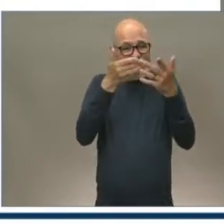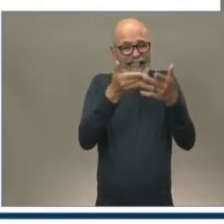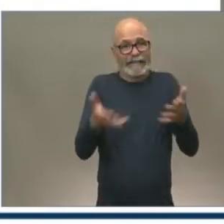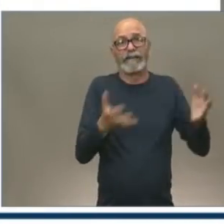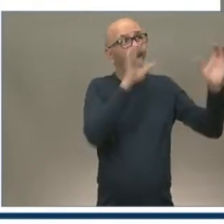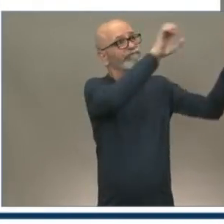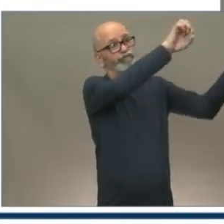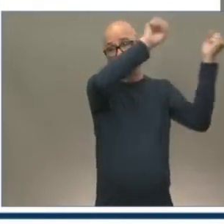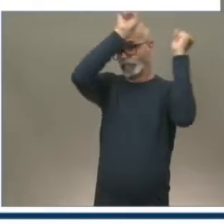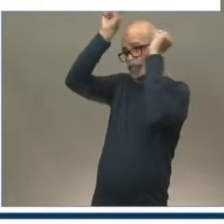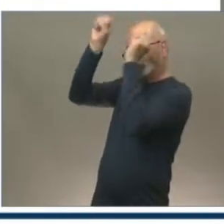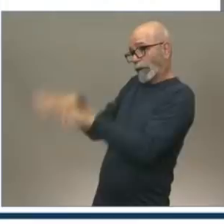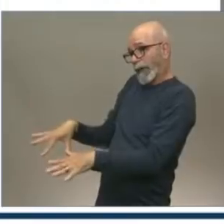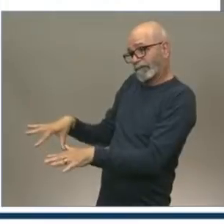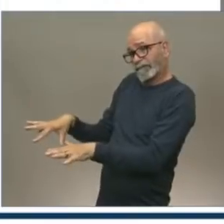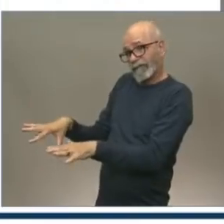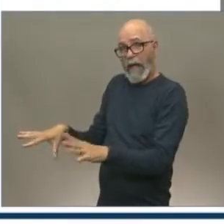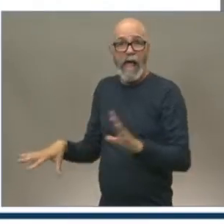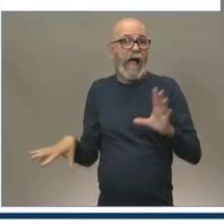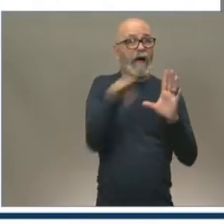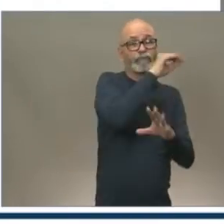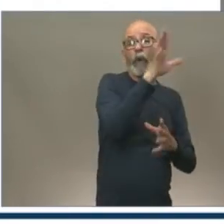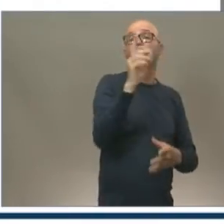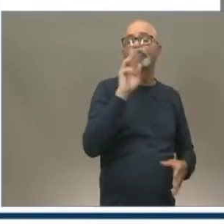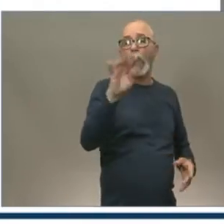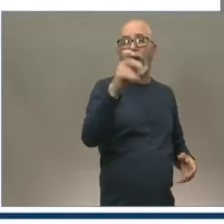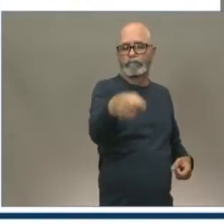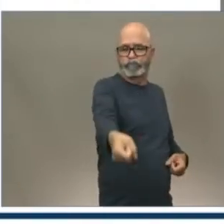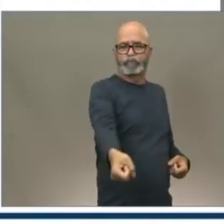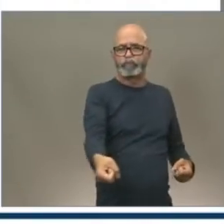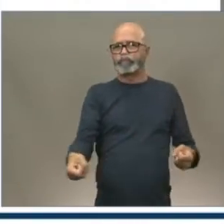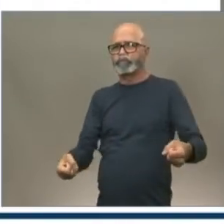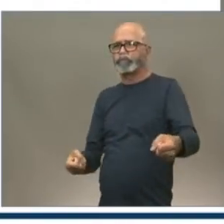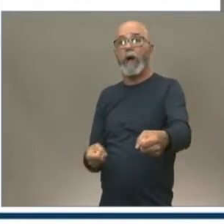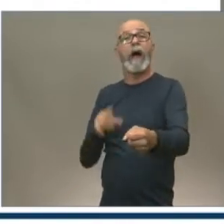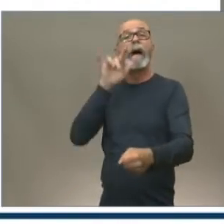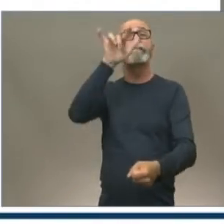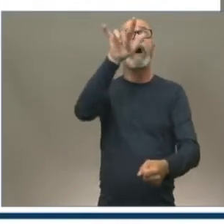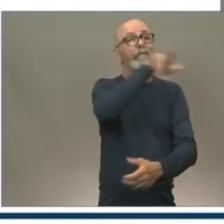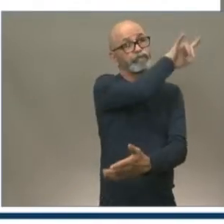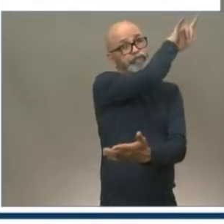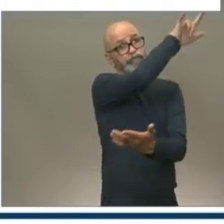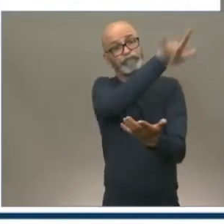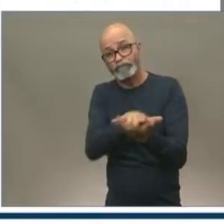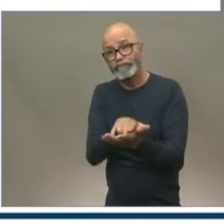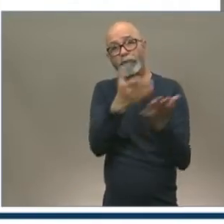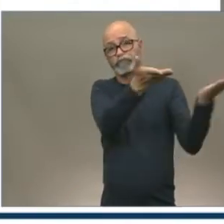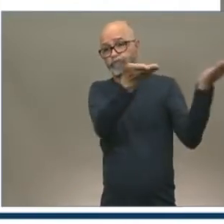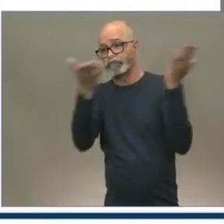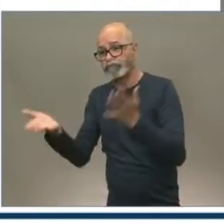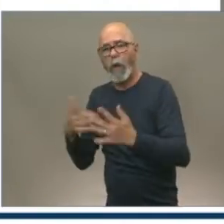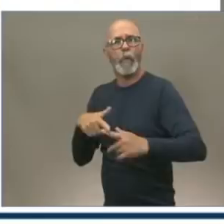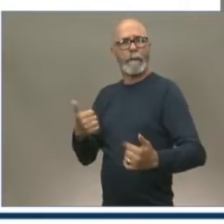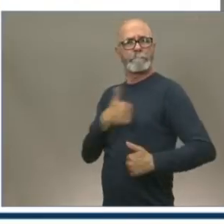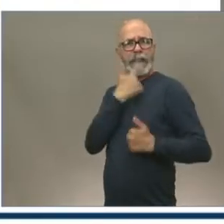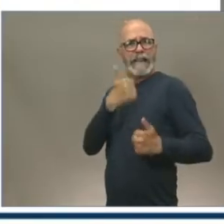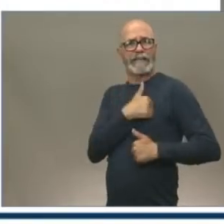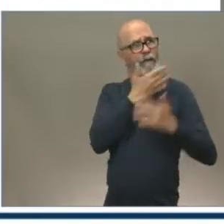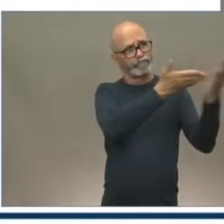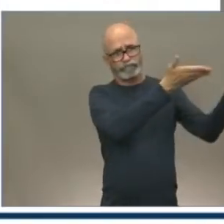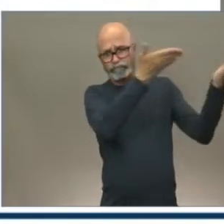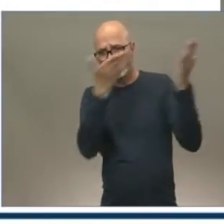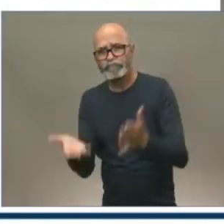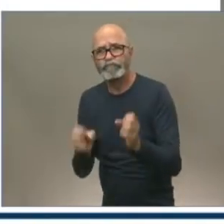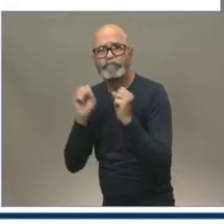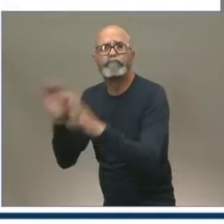the border, like long-haul truckers, airline crew, and we also include members of the military and first responders who may have to